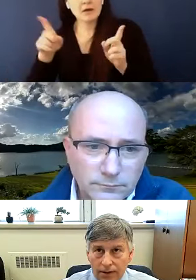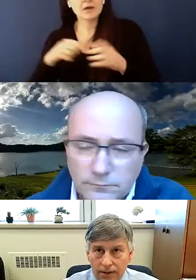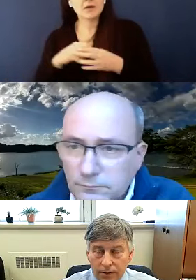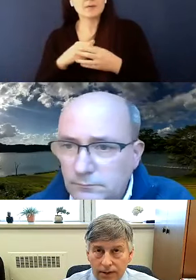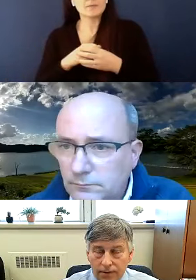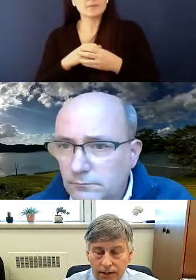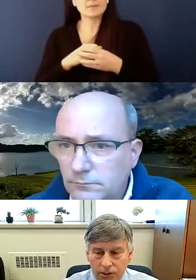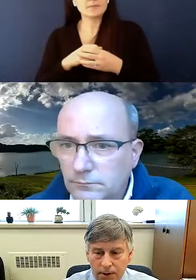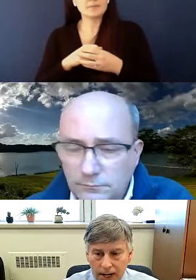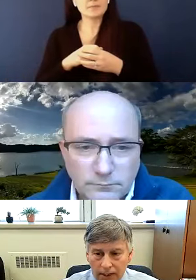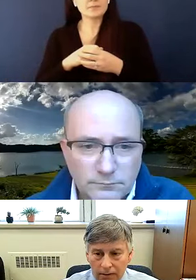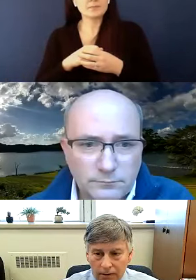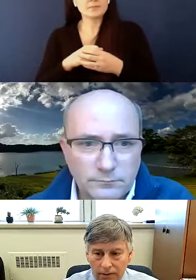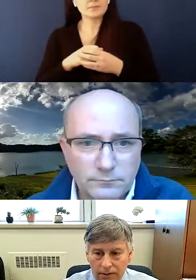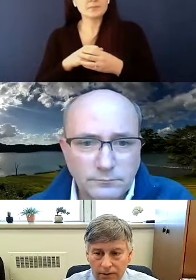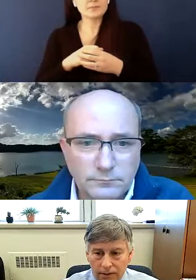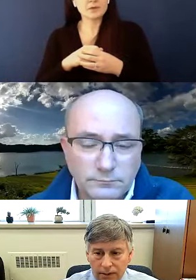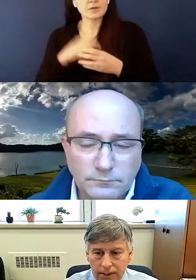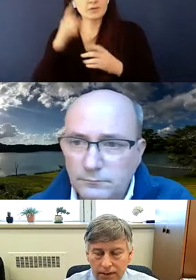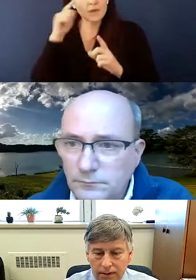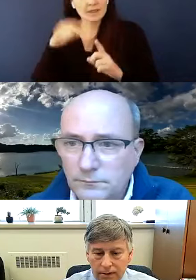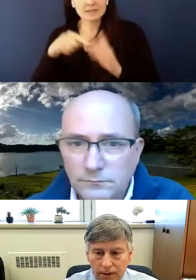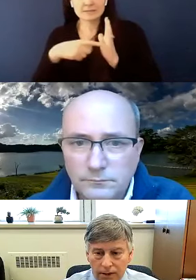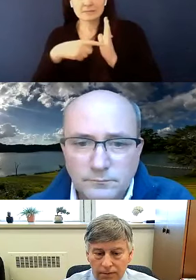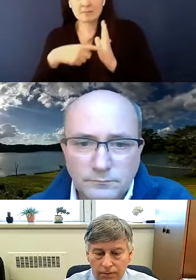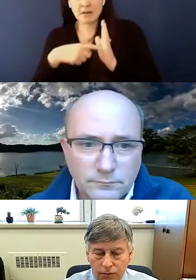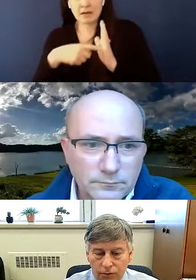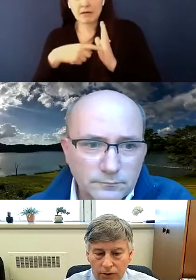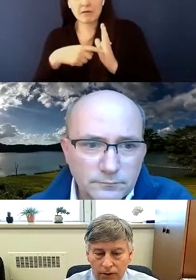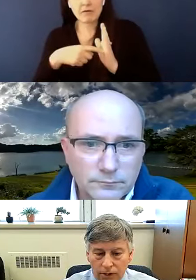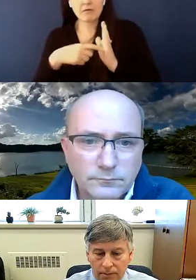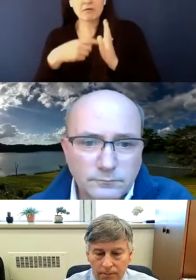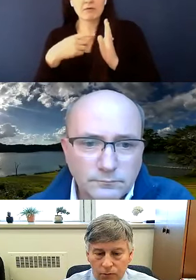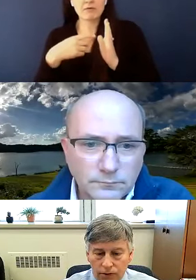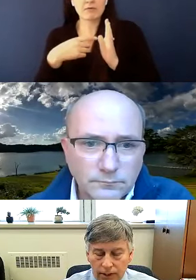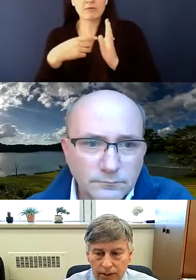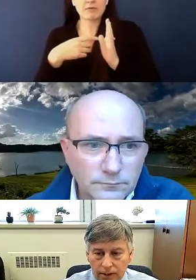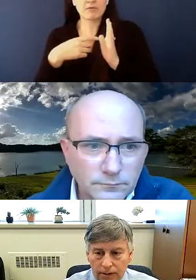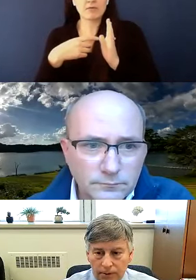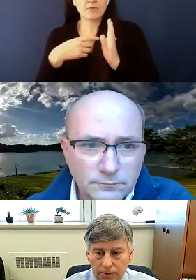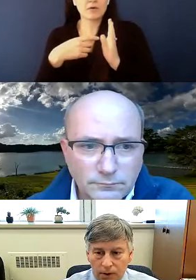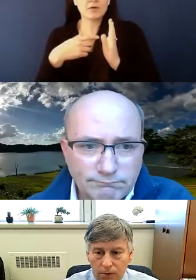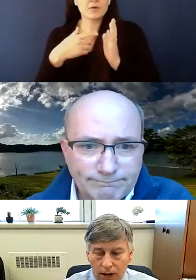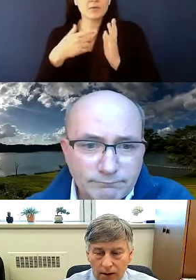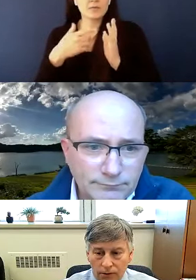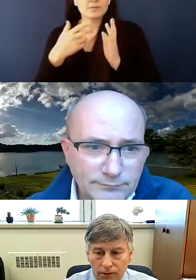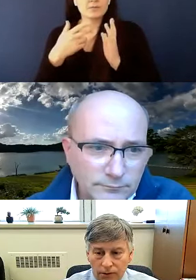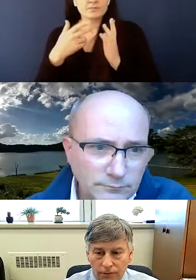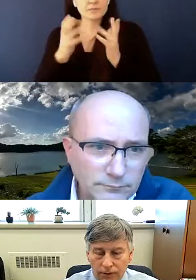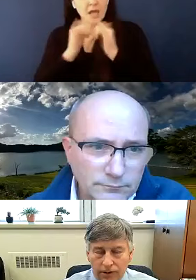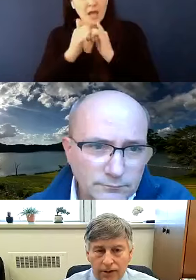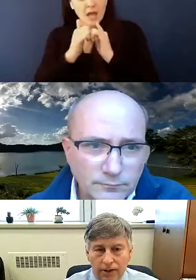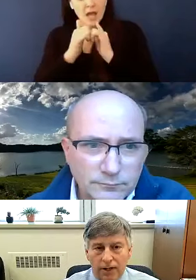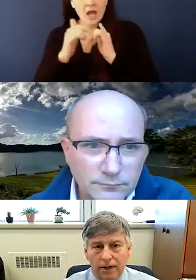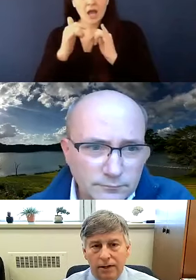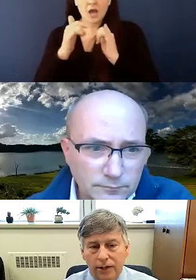I think in this model, the need for moving people around or to